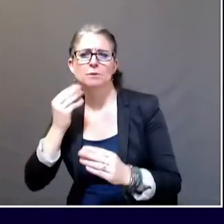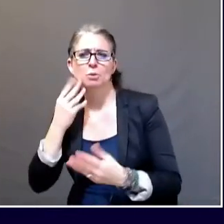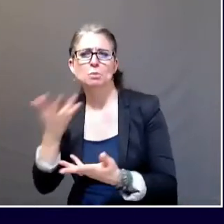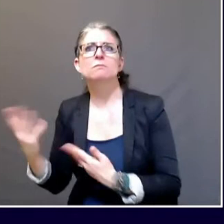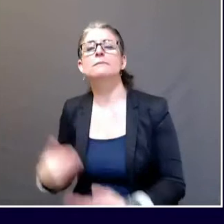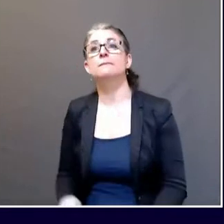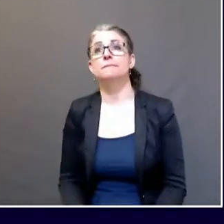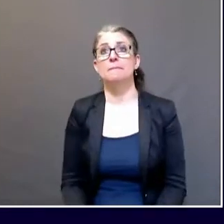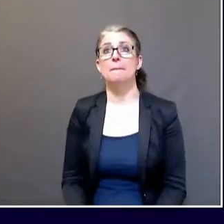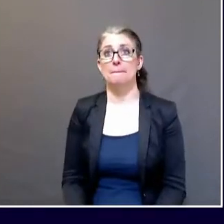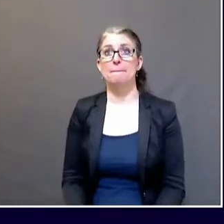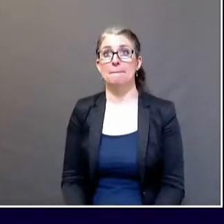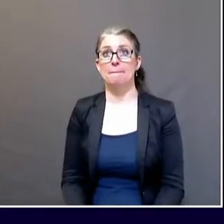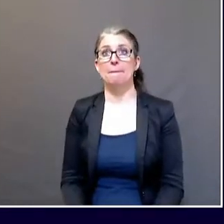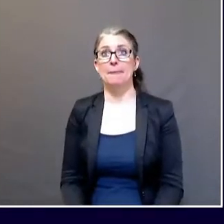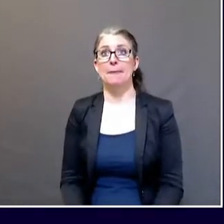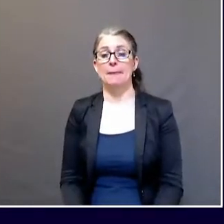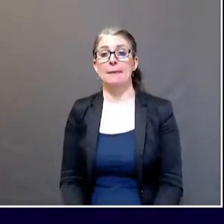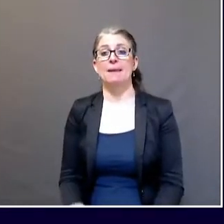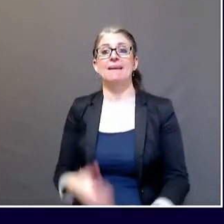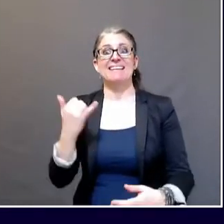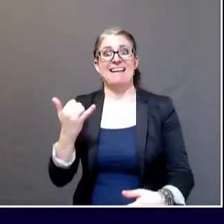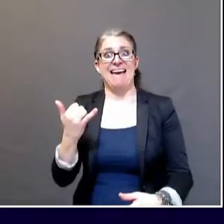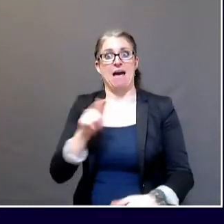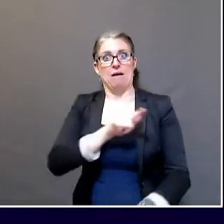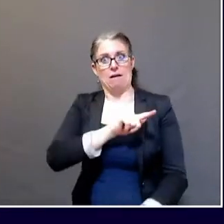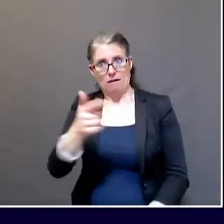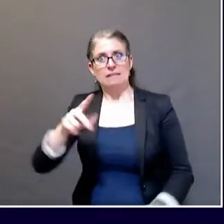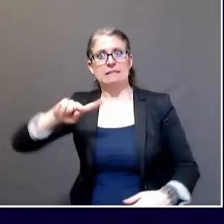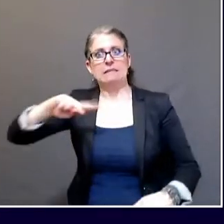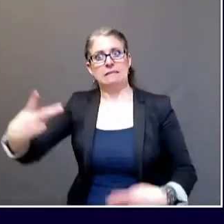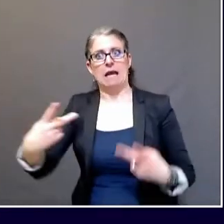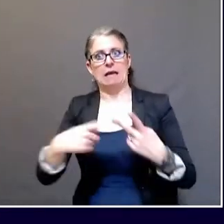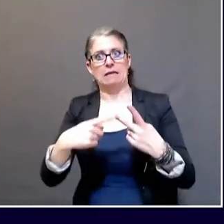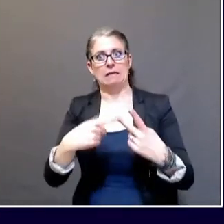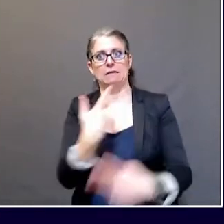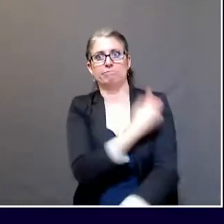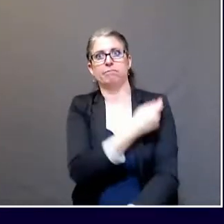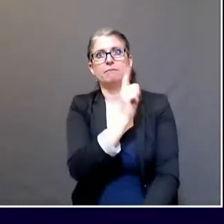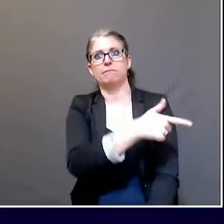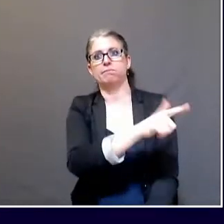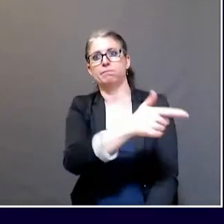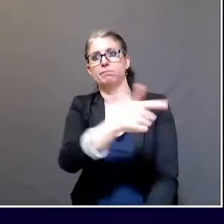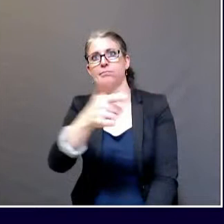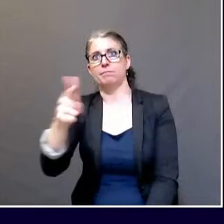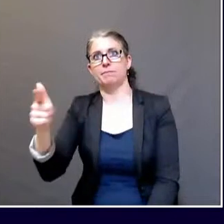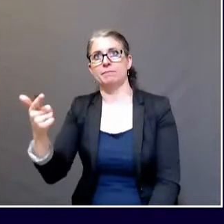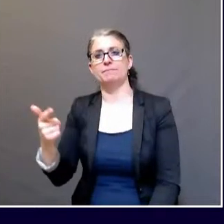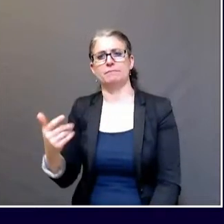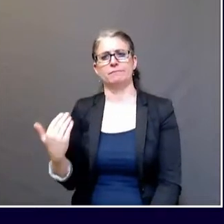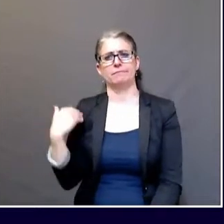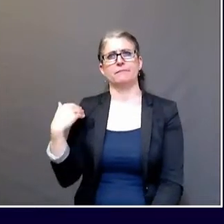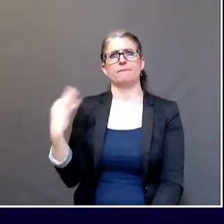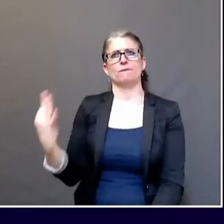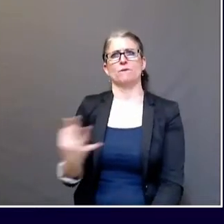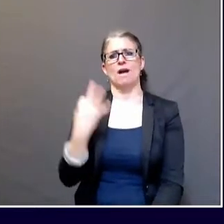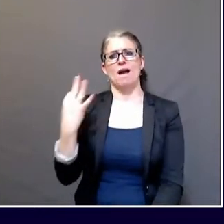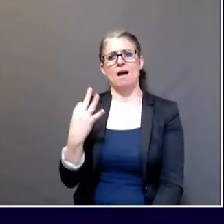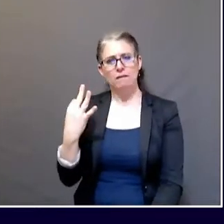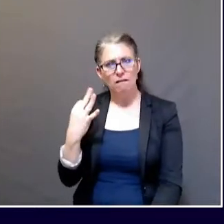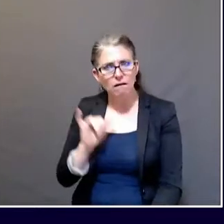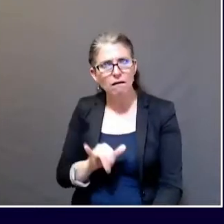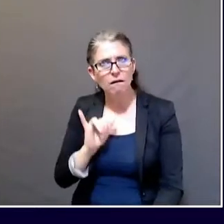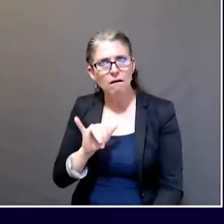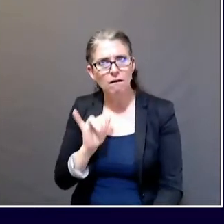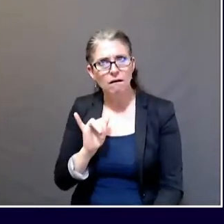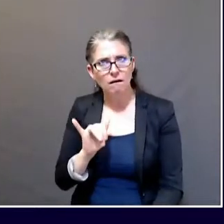Friday, we learned about the lack of a federal backup on shelves, and you said at that time you weren't worried about that affecting our supply of second doses. Are you still